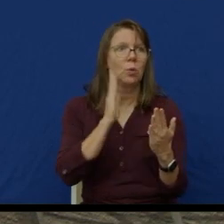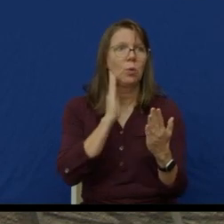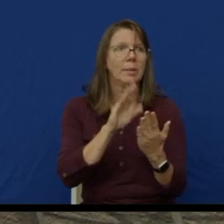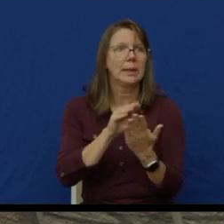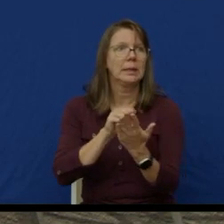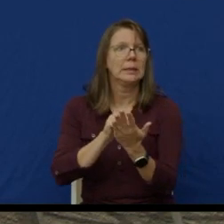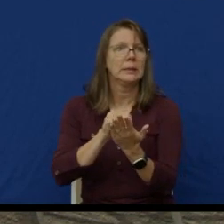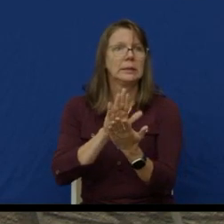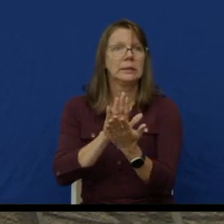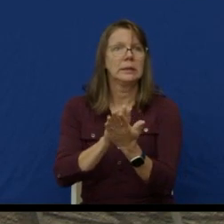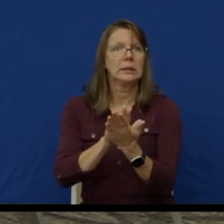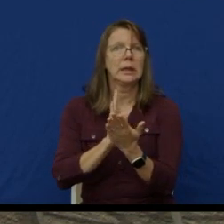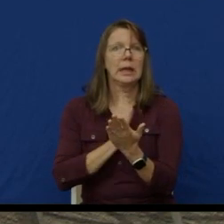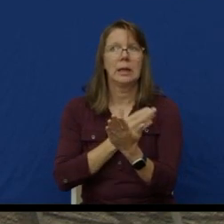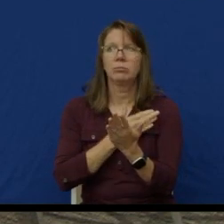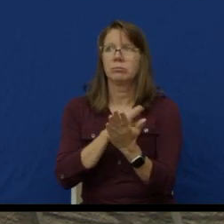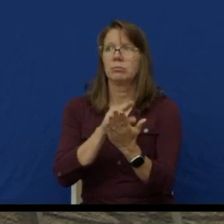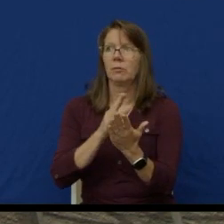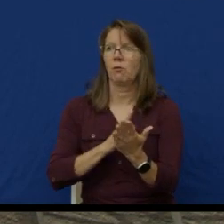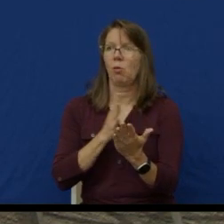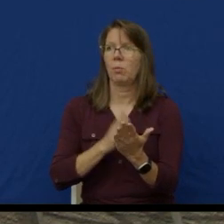in the record.